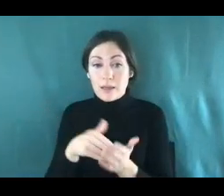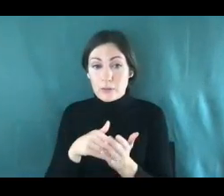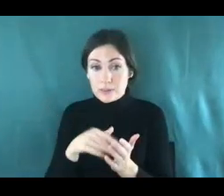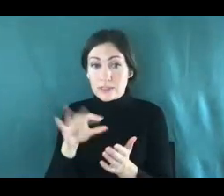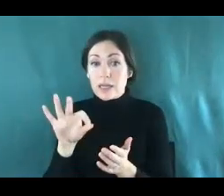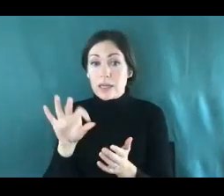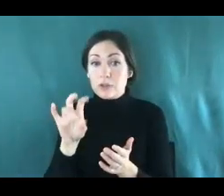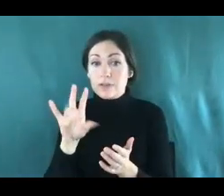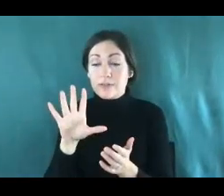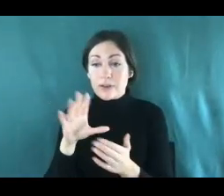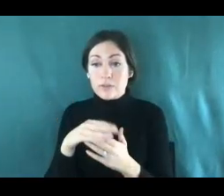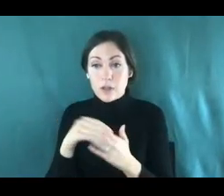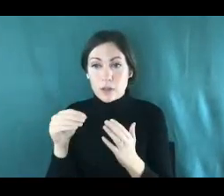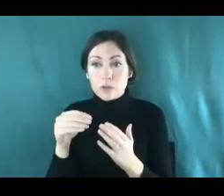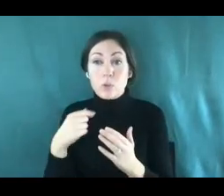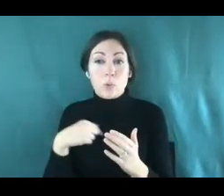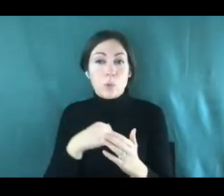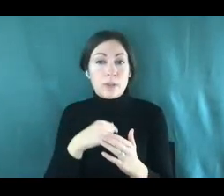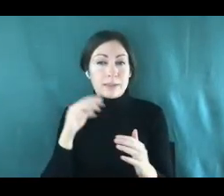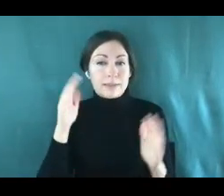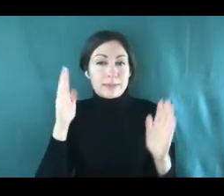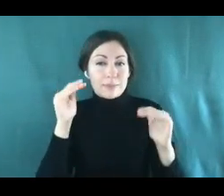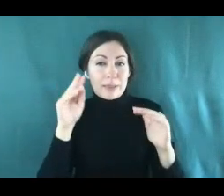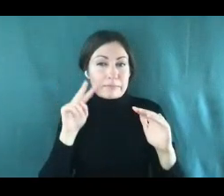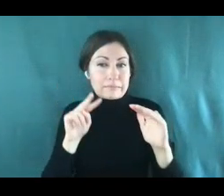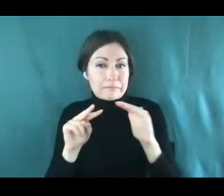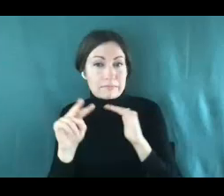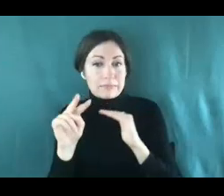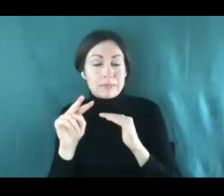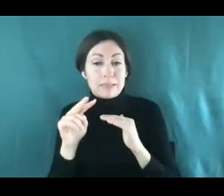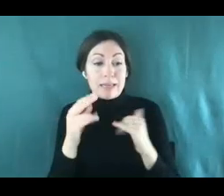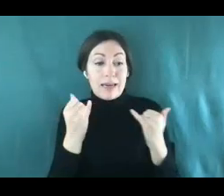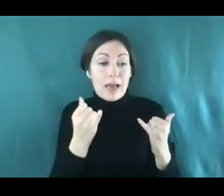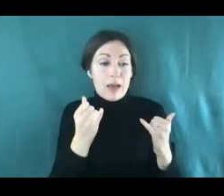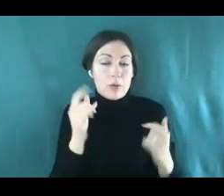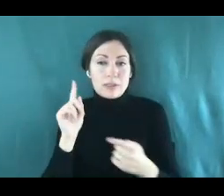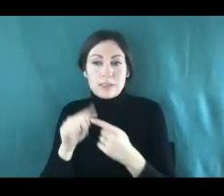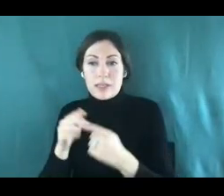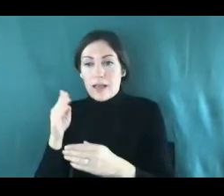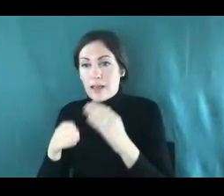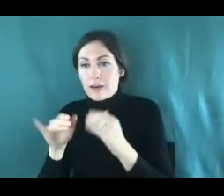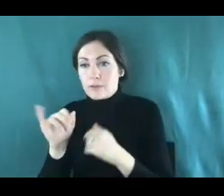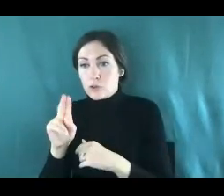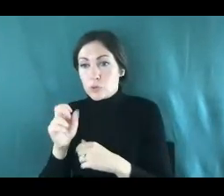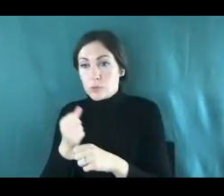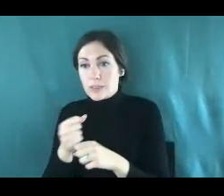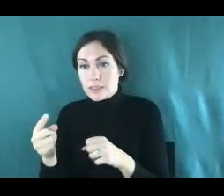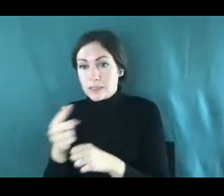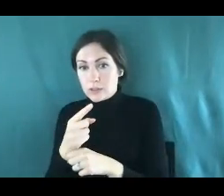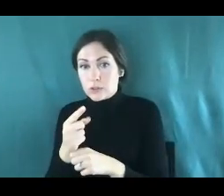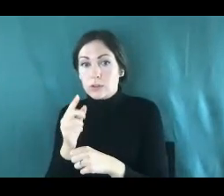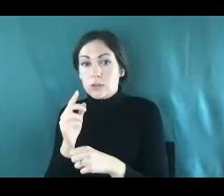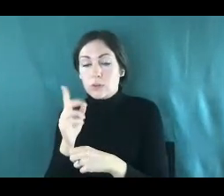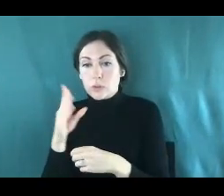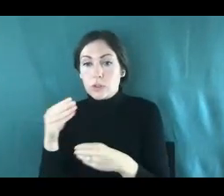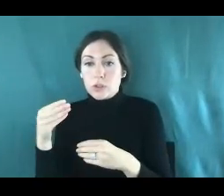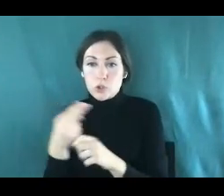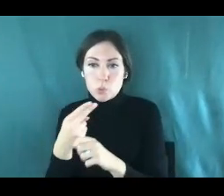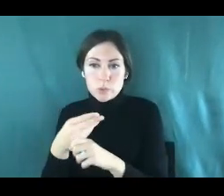$288,975. And we're projecting between now and the end of June of next year to expend